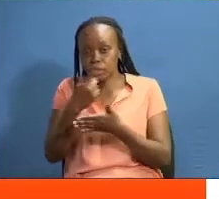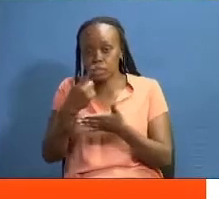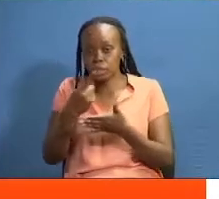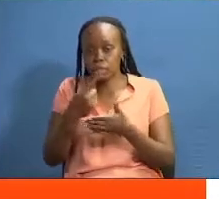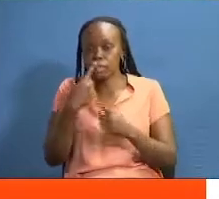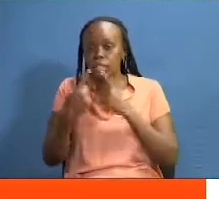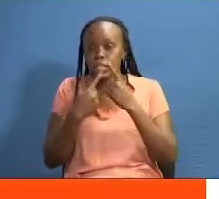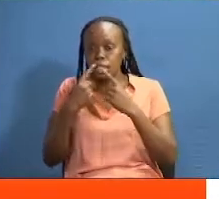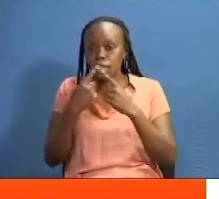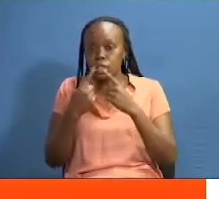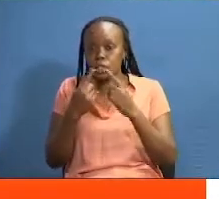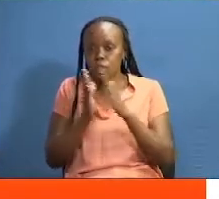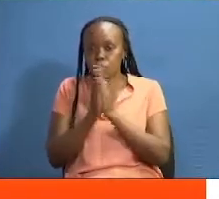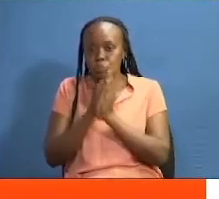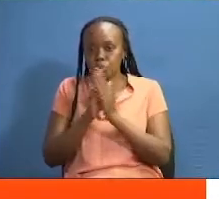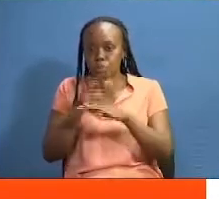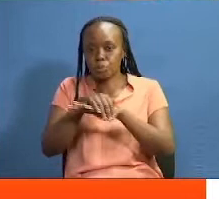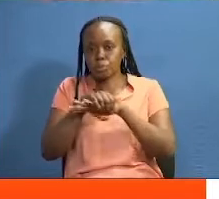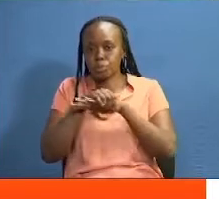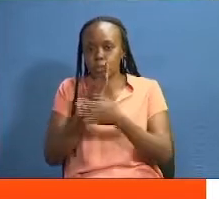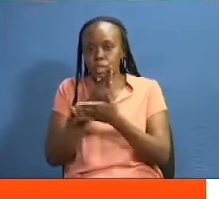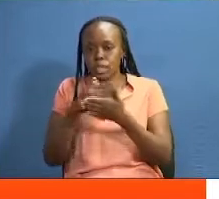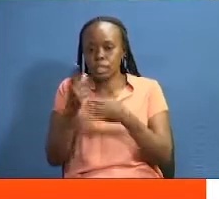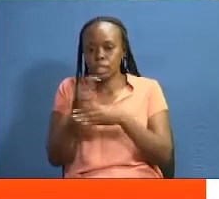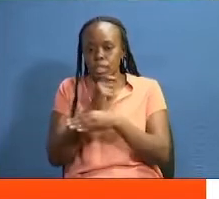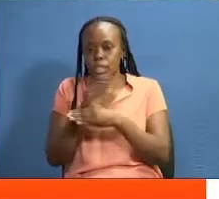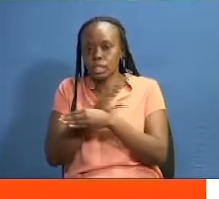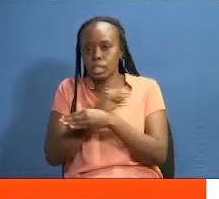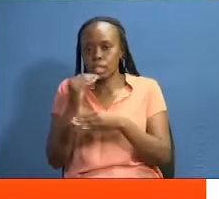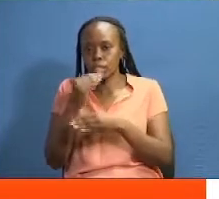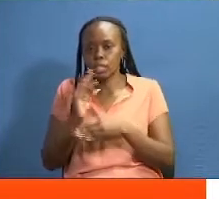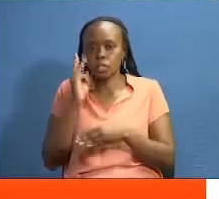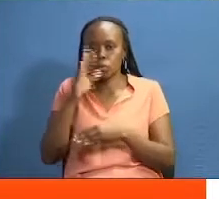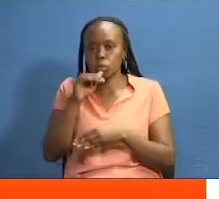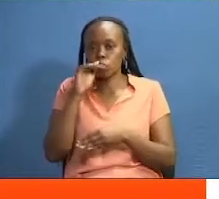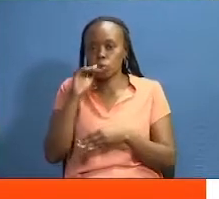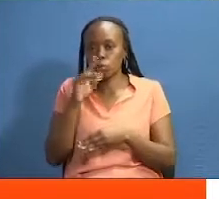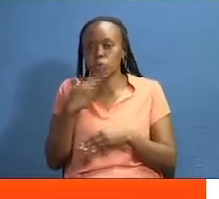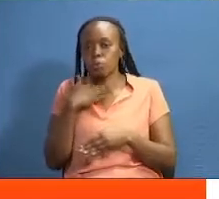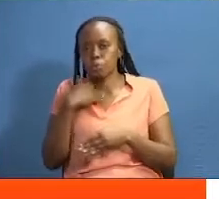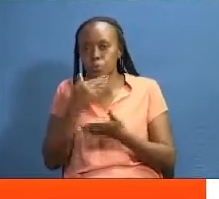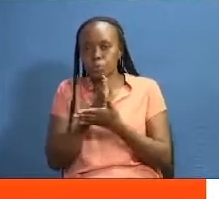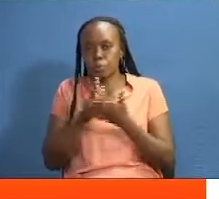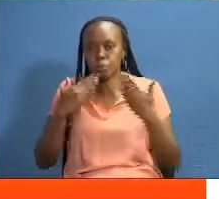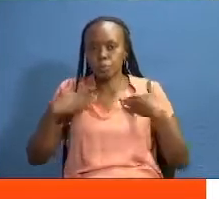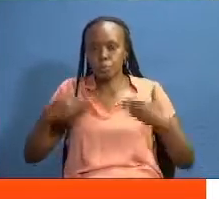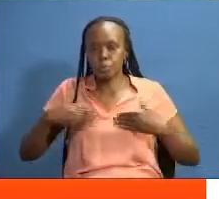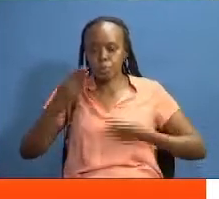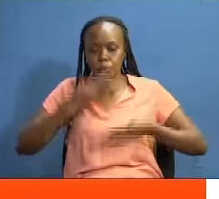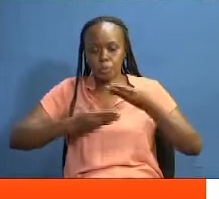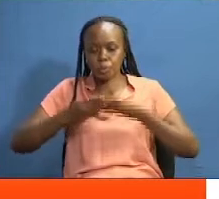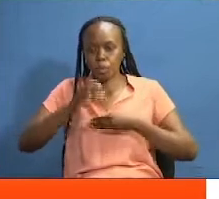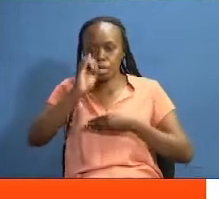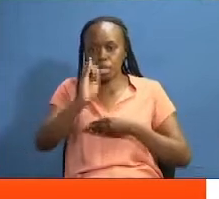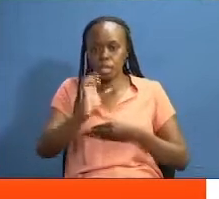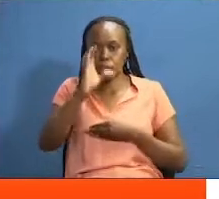very serious story? I was called to do some training, and apparently I was asked, they wanted somebody who has done business and